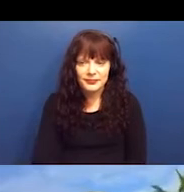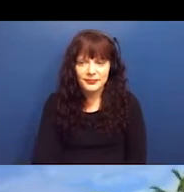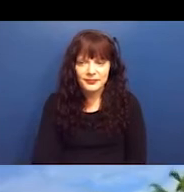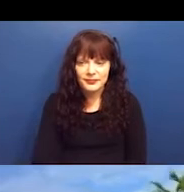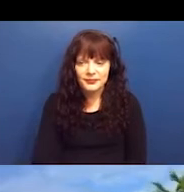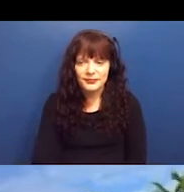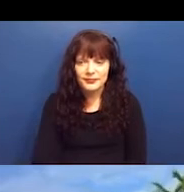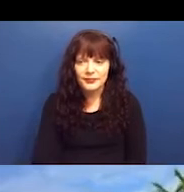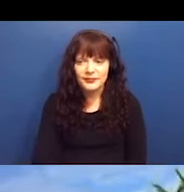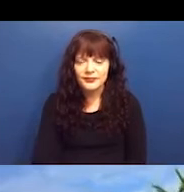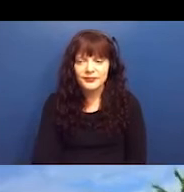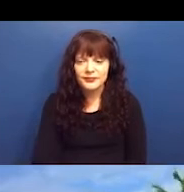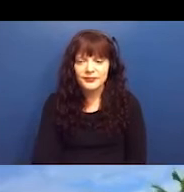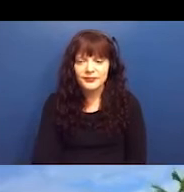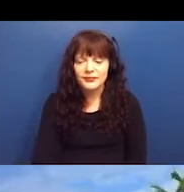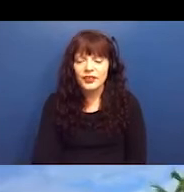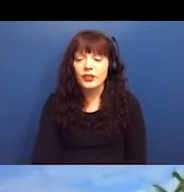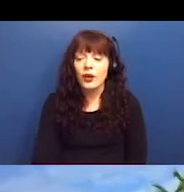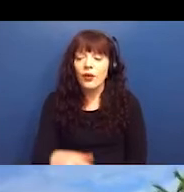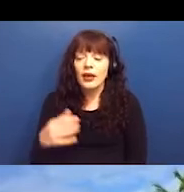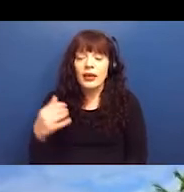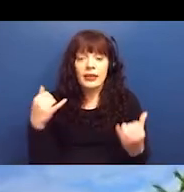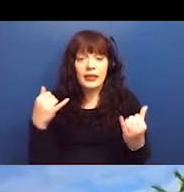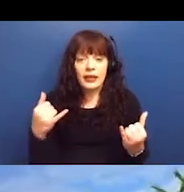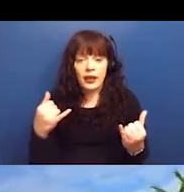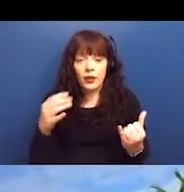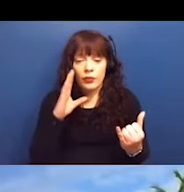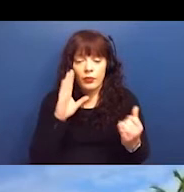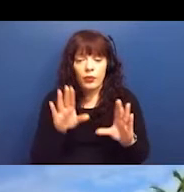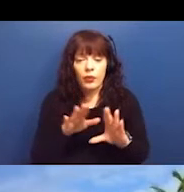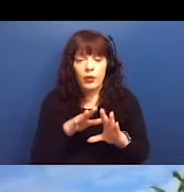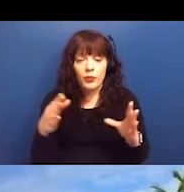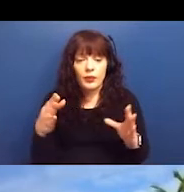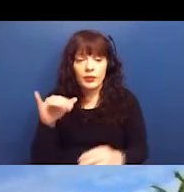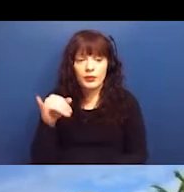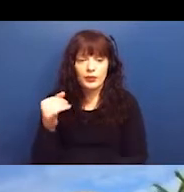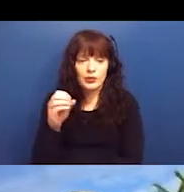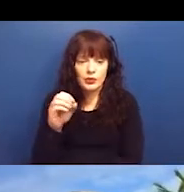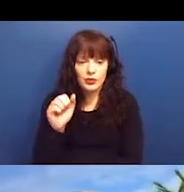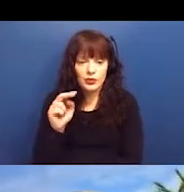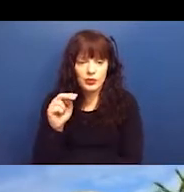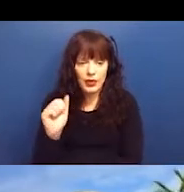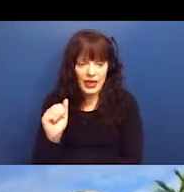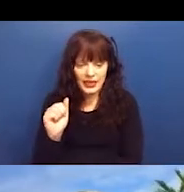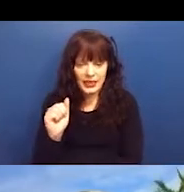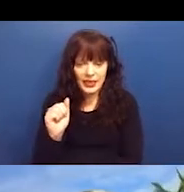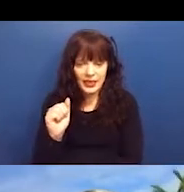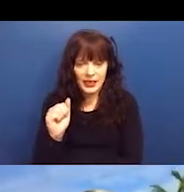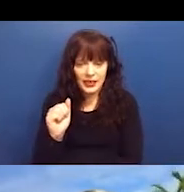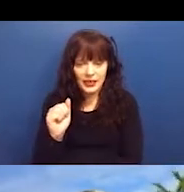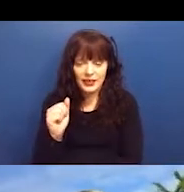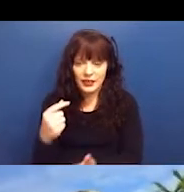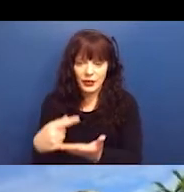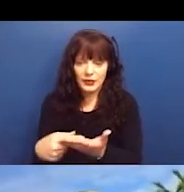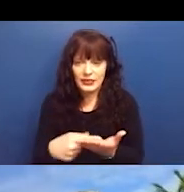So in this part of the symposium, we're going to open up to Joanna as our discussant.